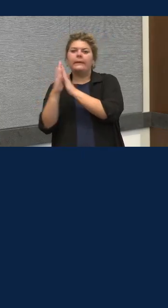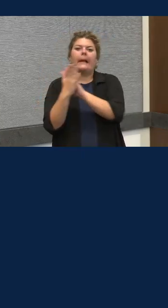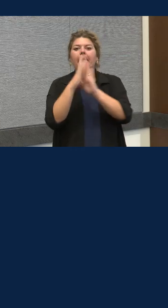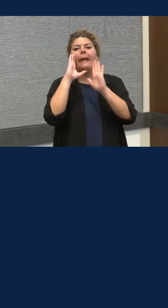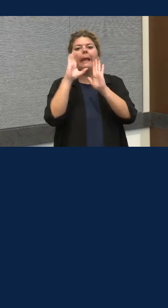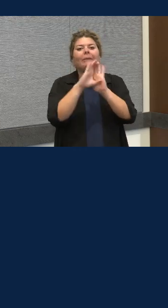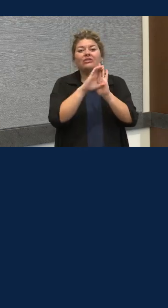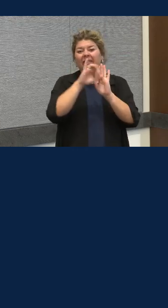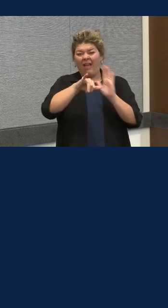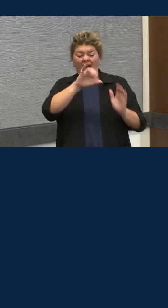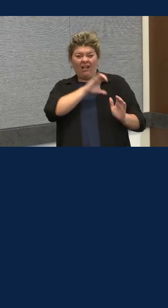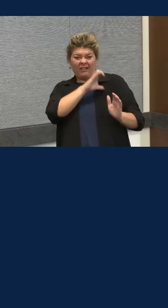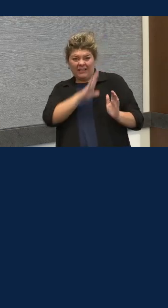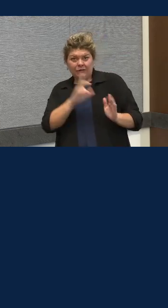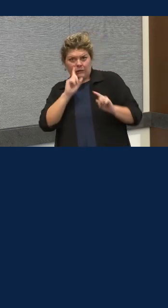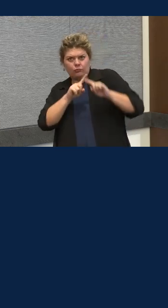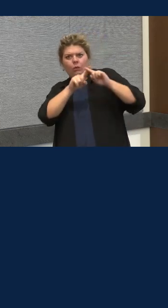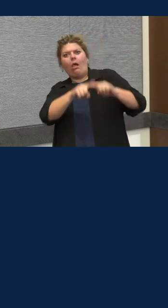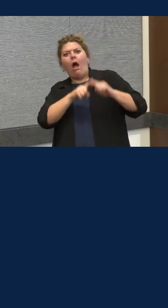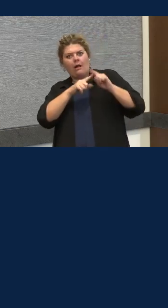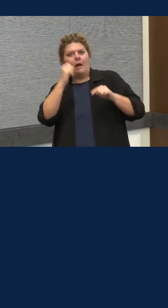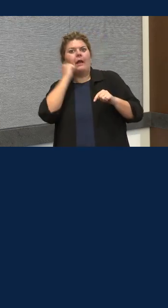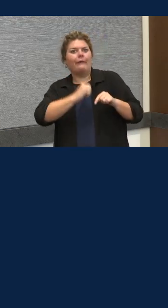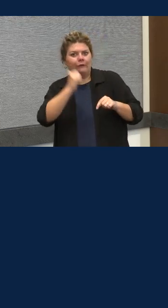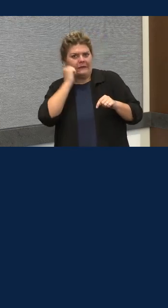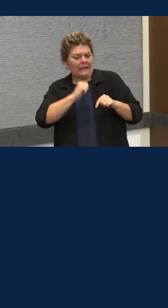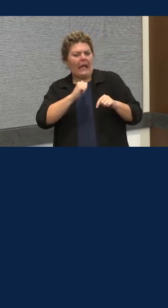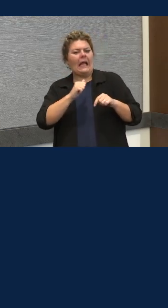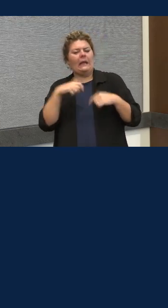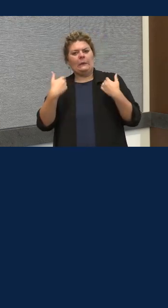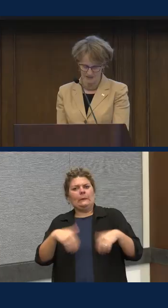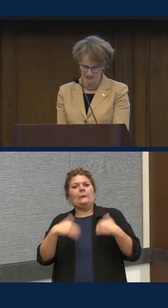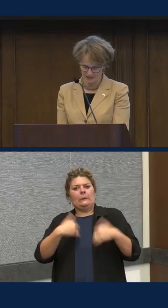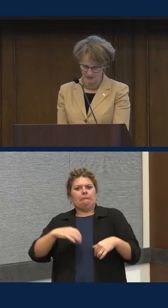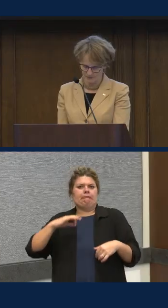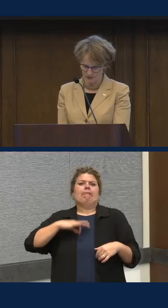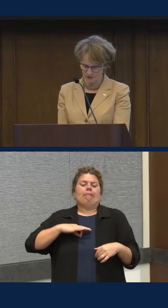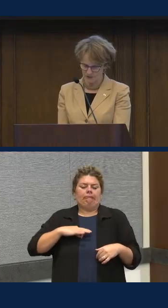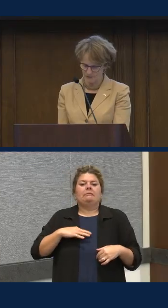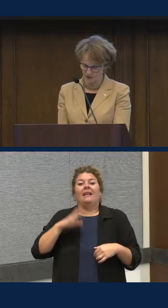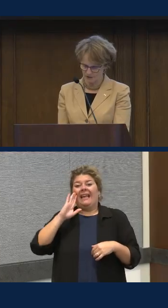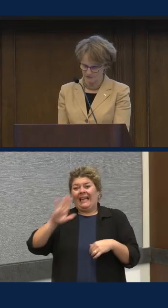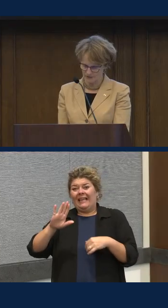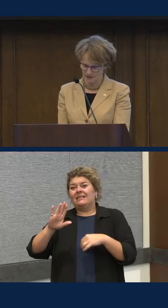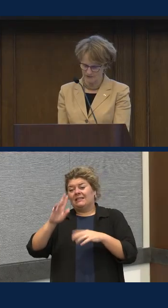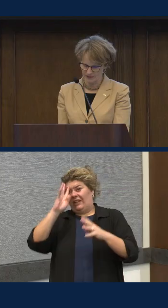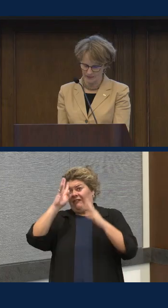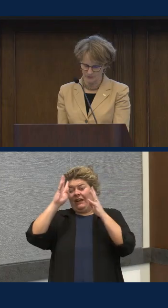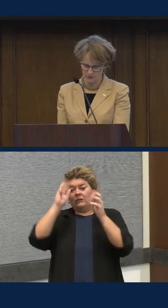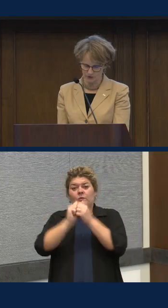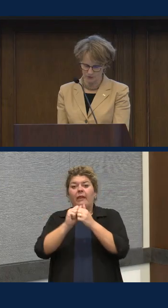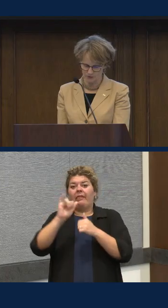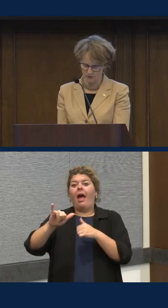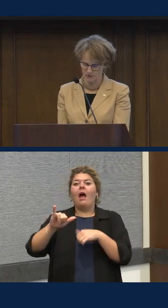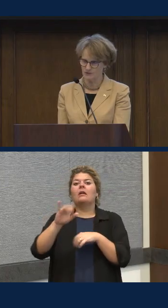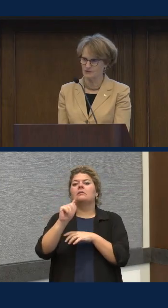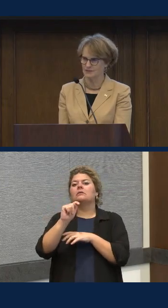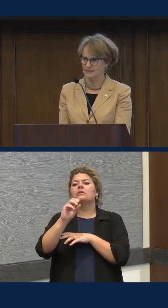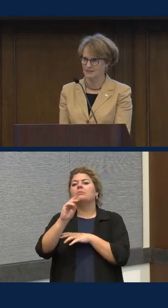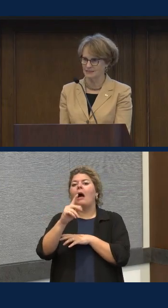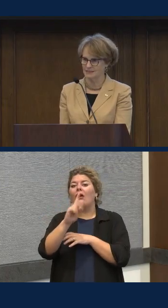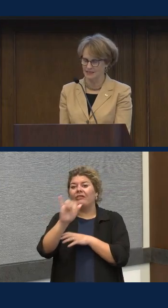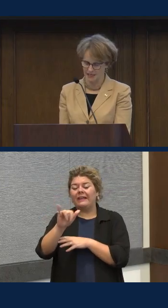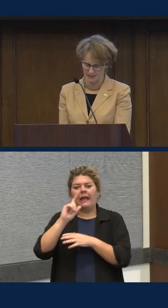and researchers rely on every day. His innovations in computed tomography have enabled lower